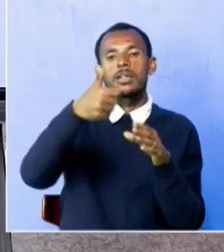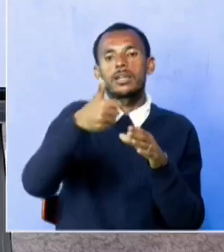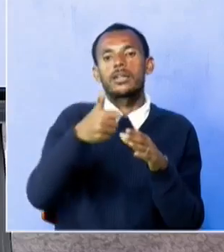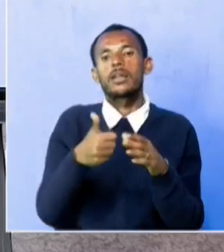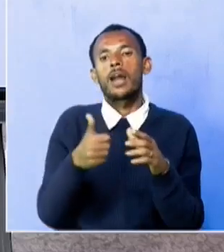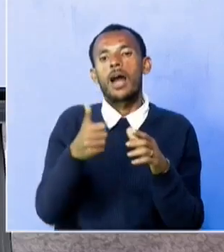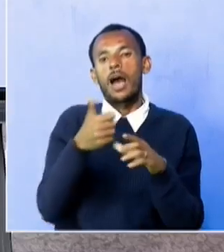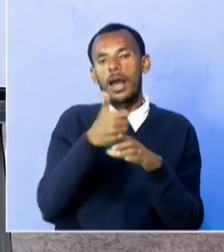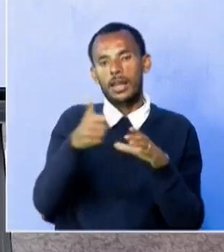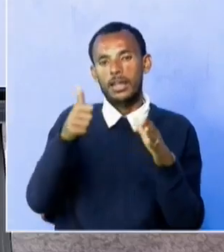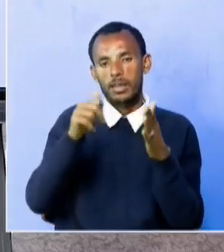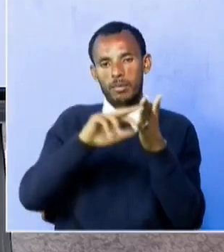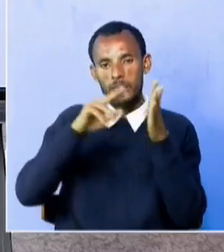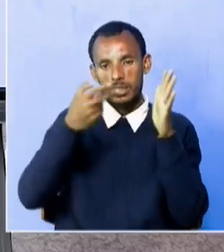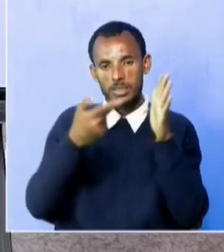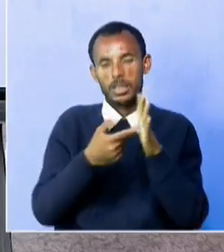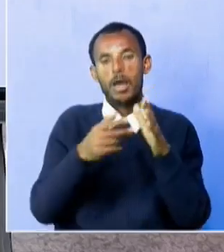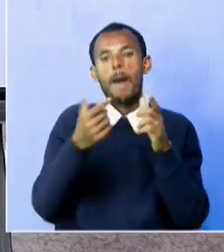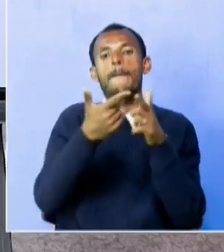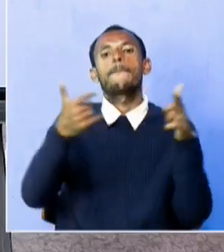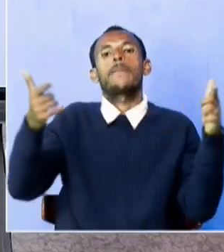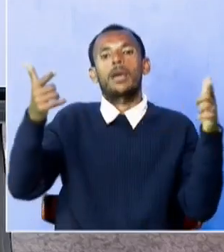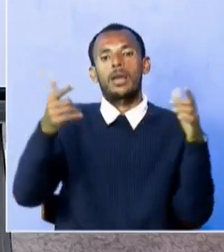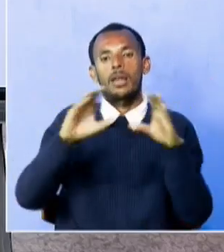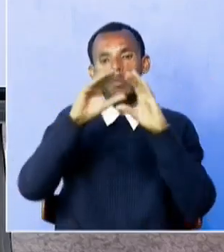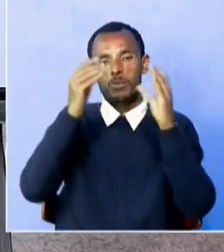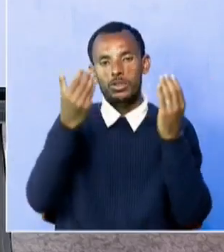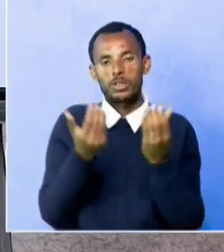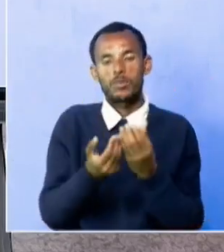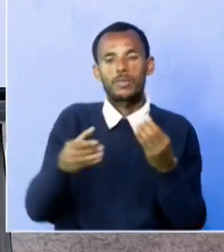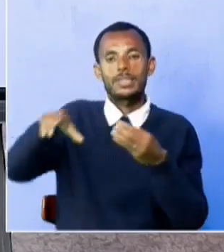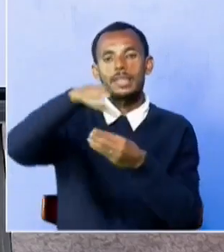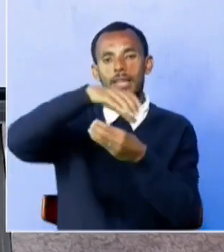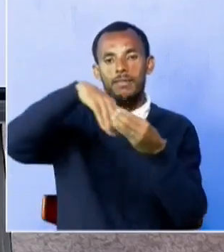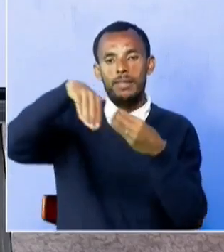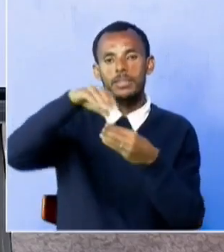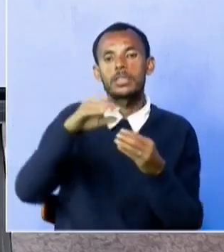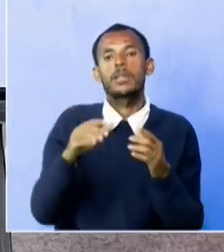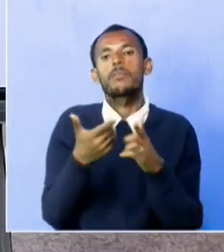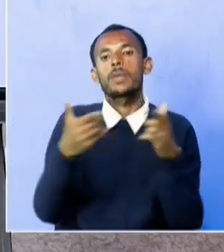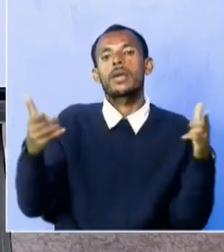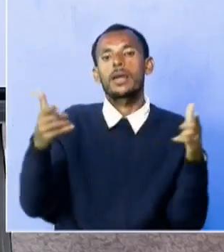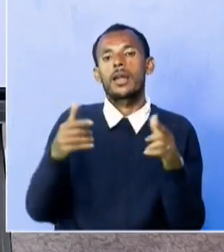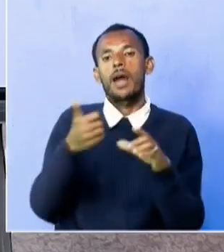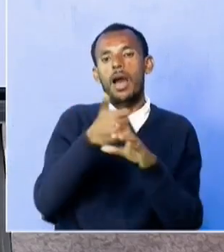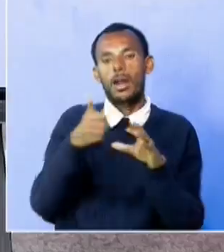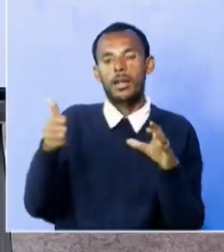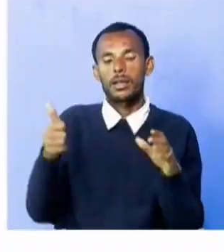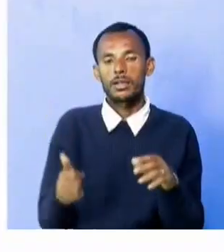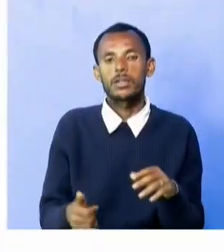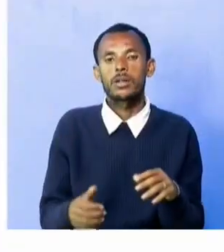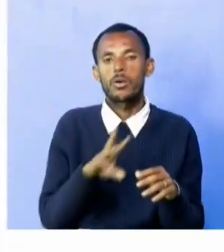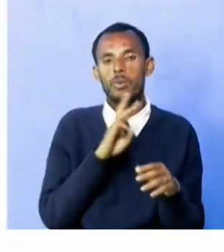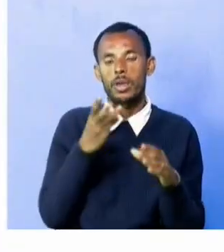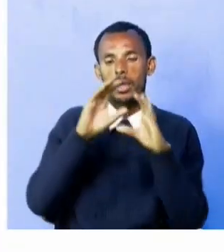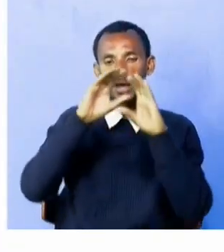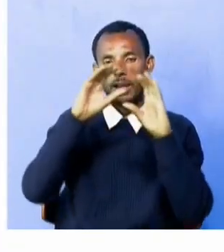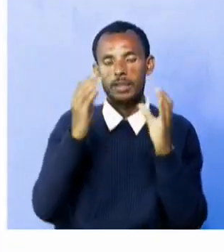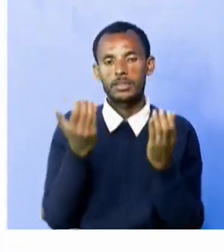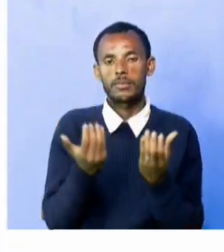refers to the bigger portion of the circumference or the bigger arc, okay? So we